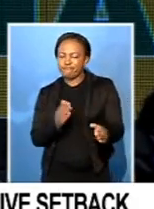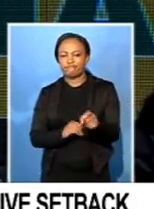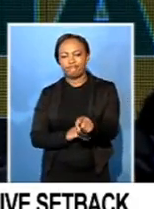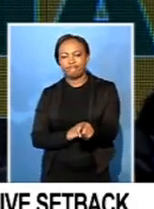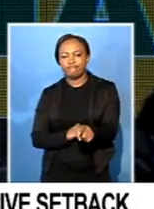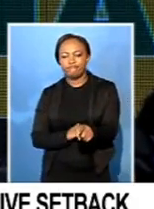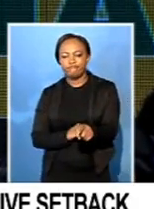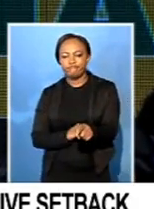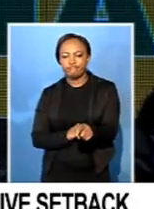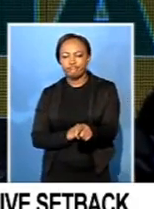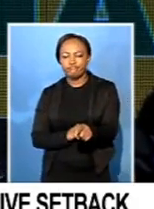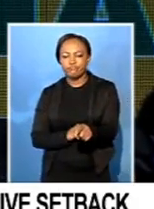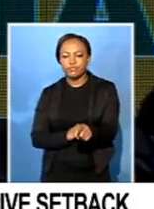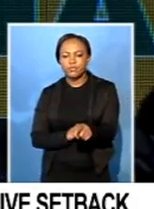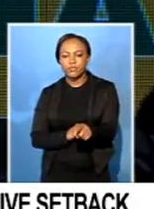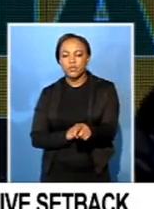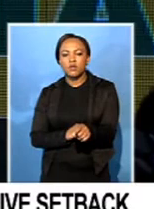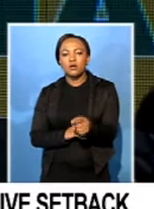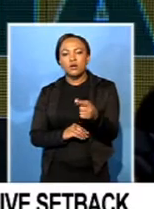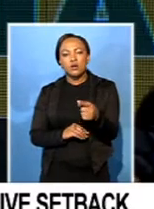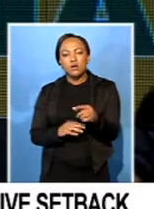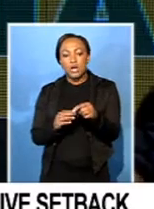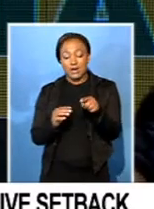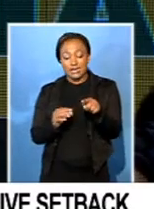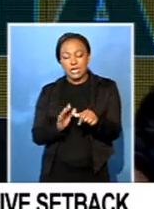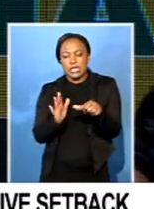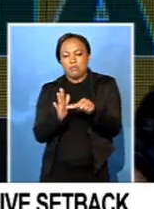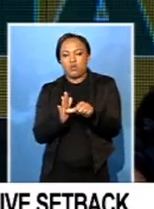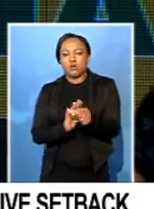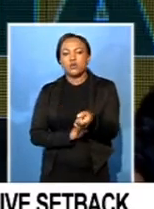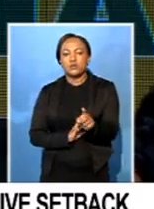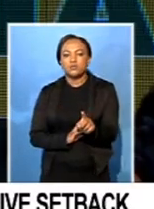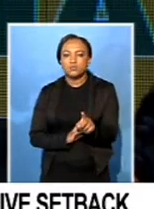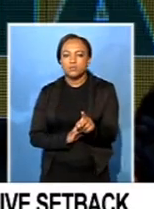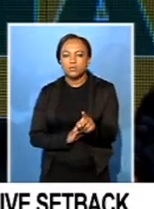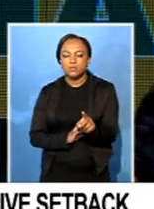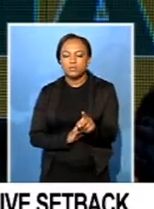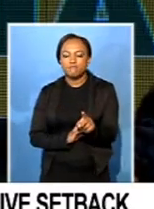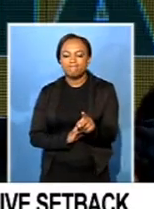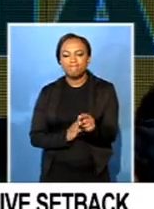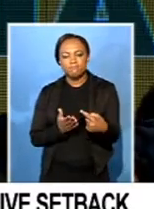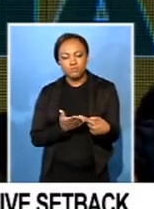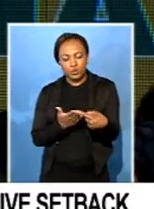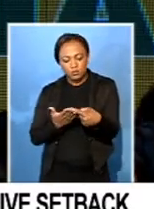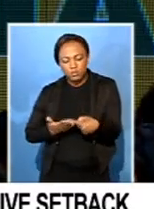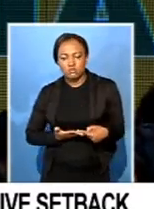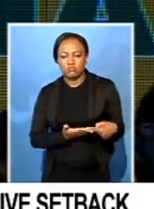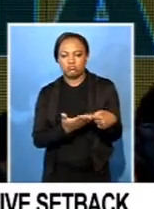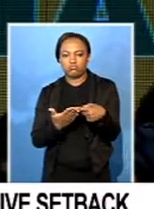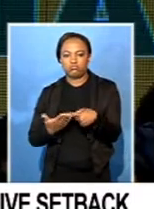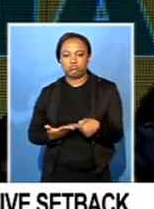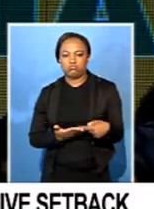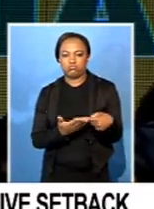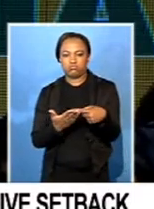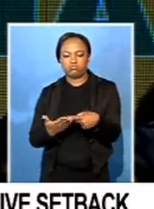In this regard, it is critical for us to discuss